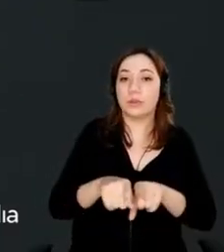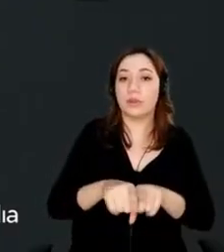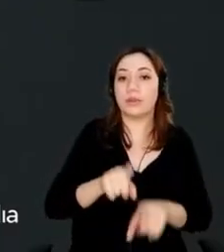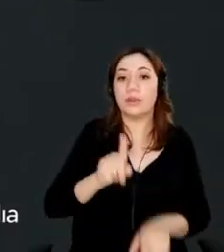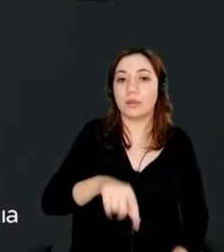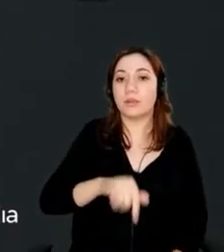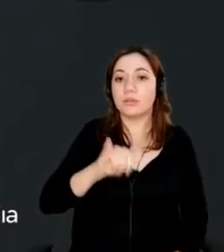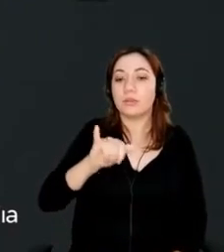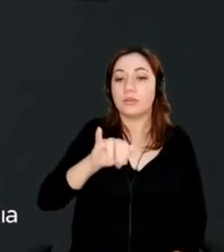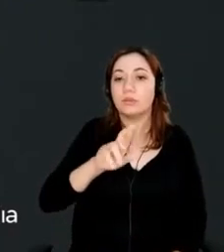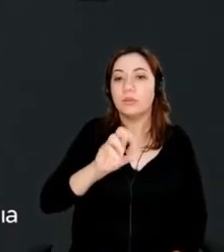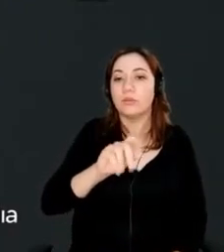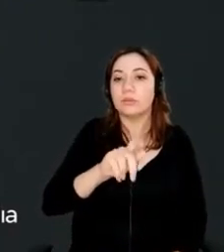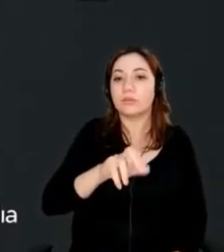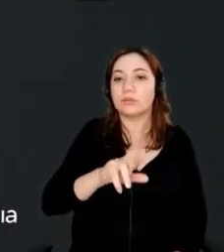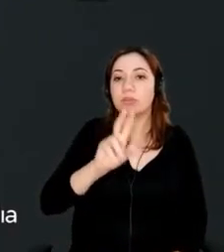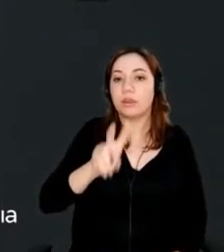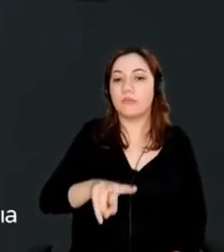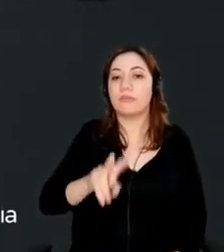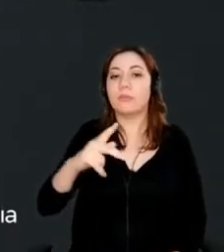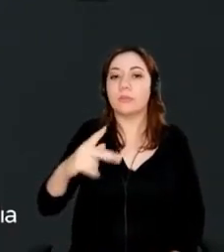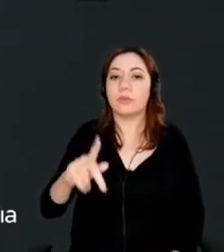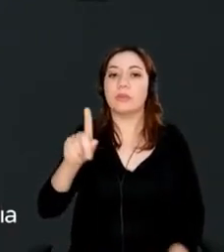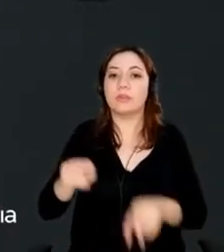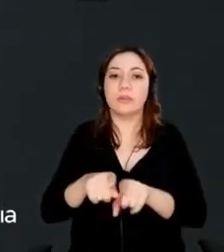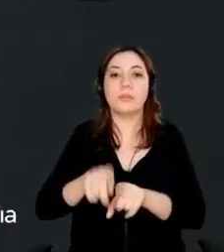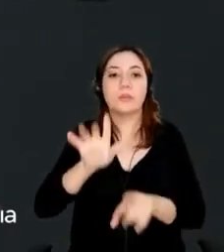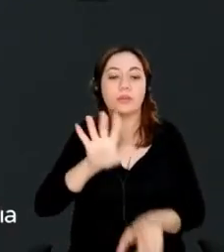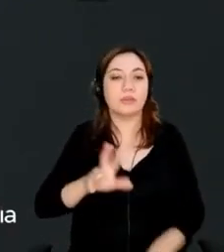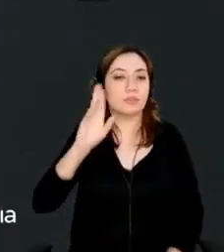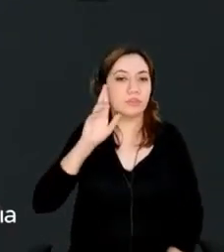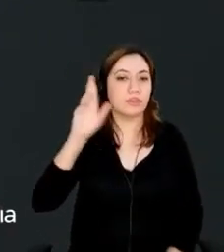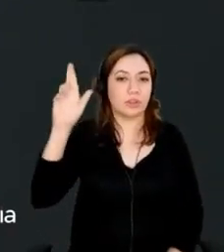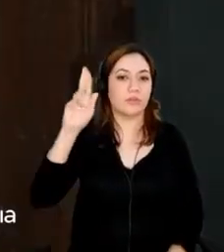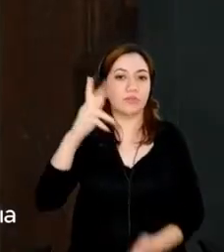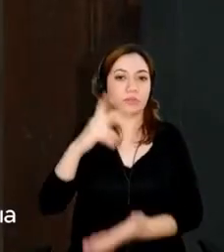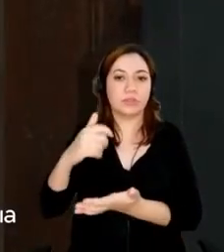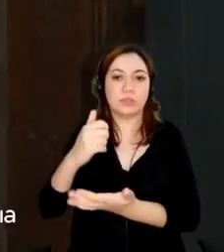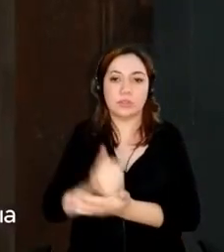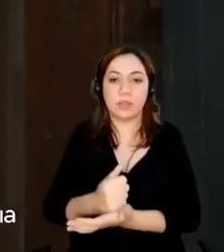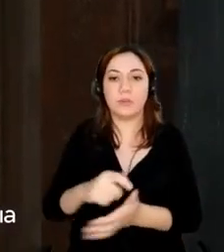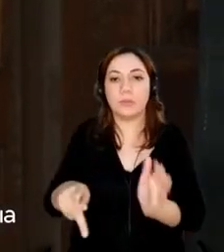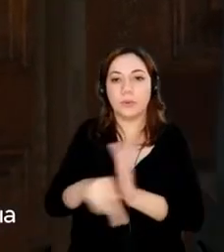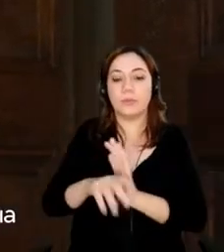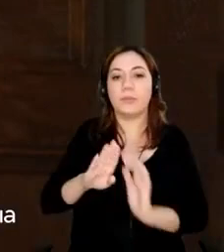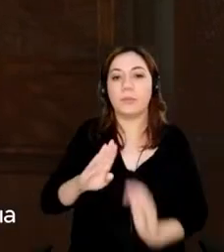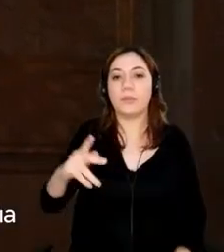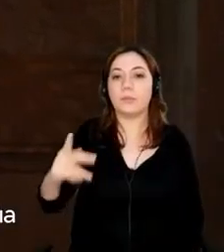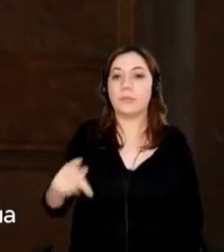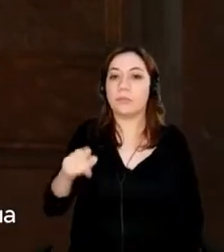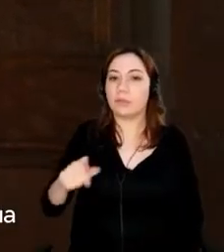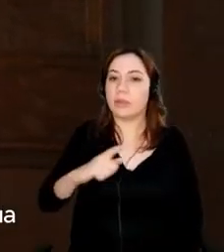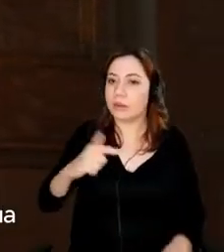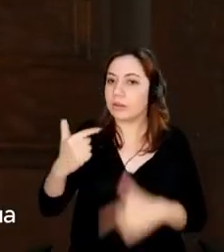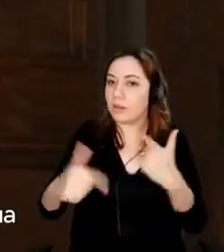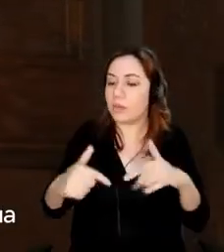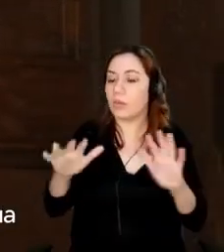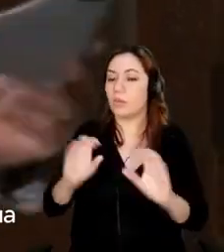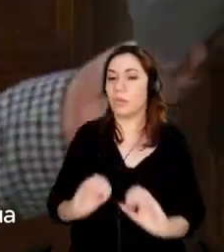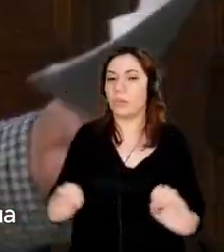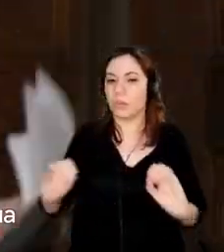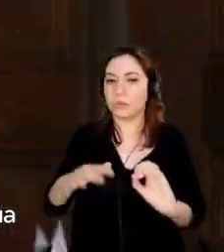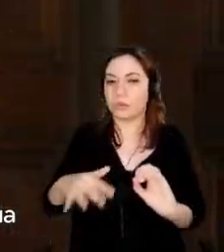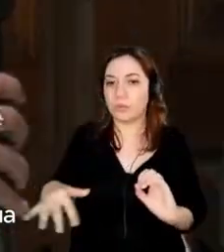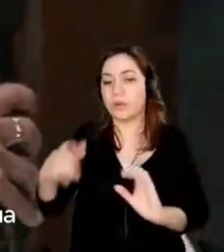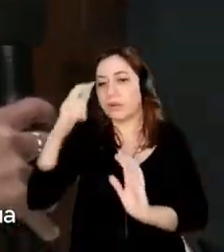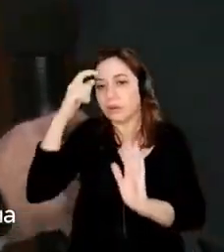Head of Design from BP. And Roger's done an incredible job of integrating AI into their creative process, is gonna share more. So